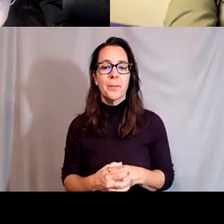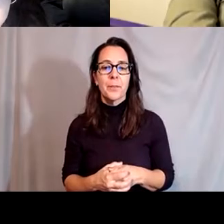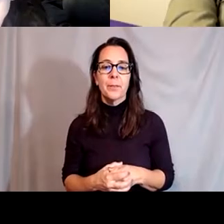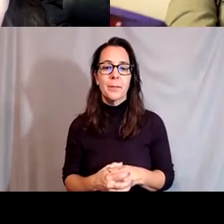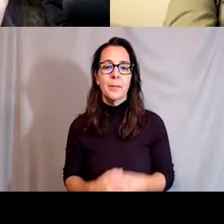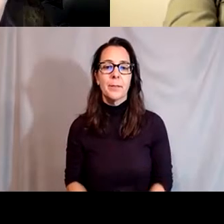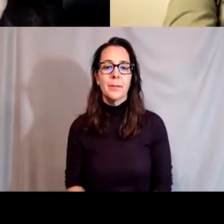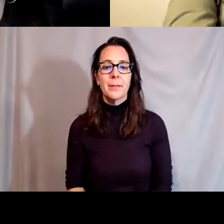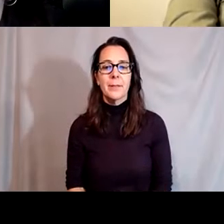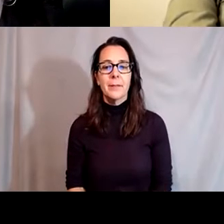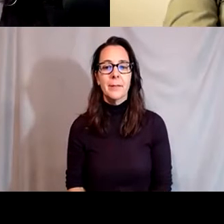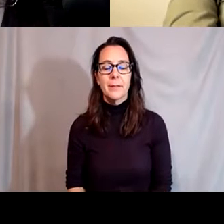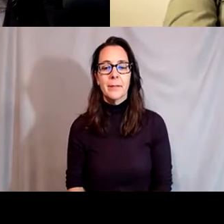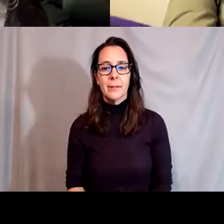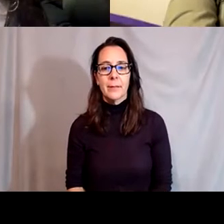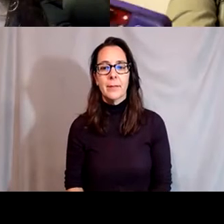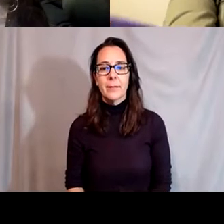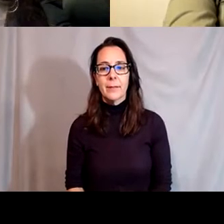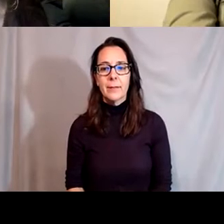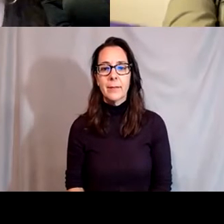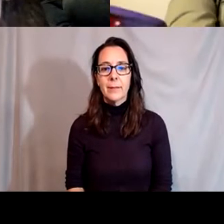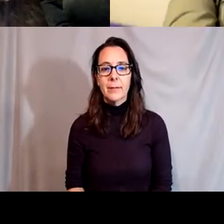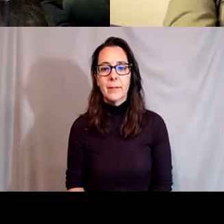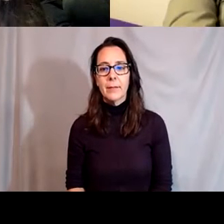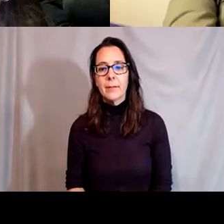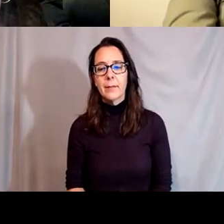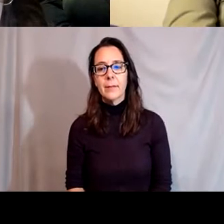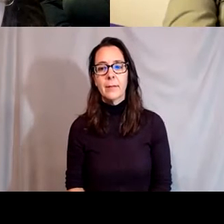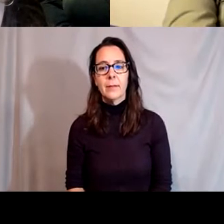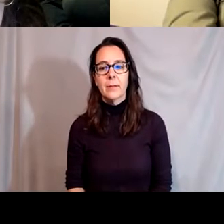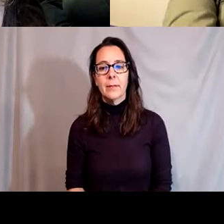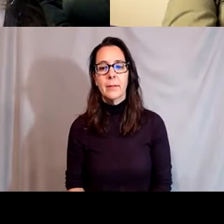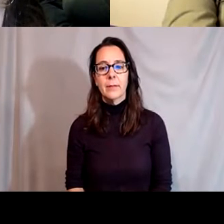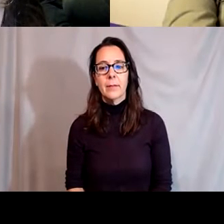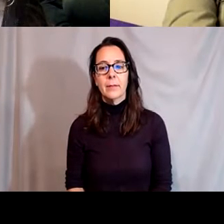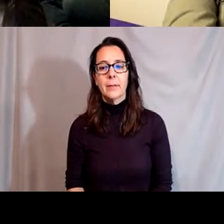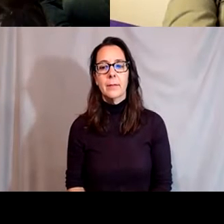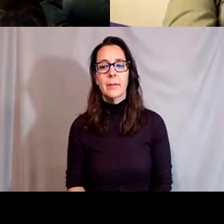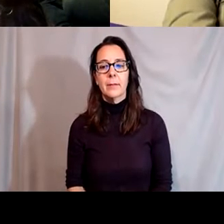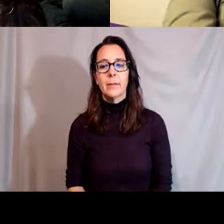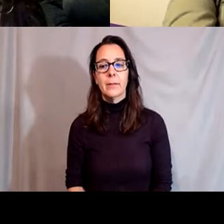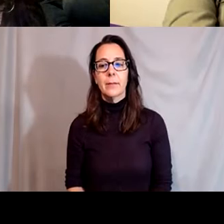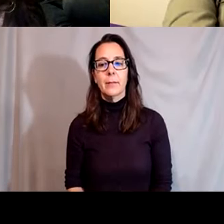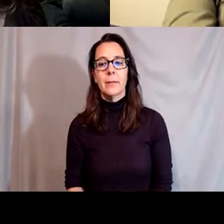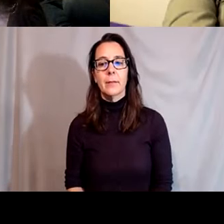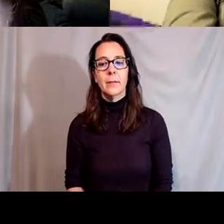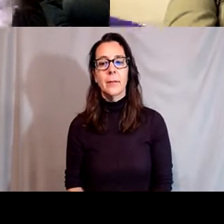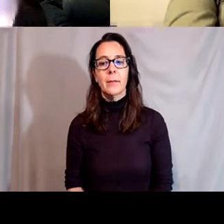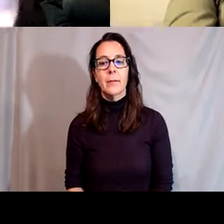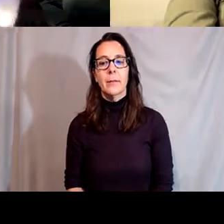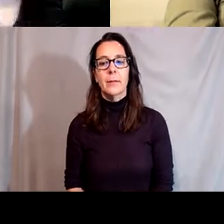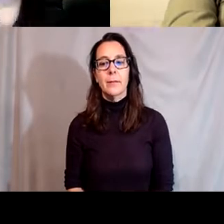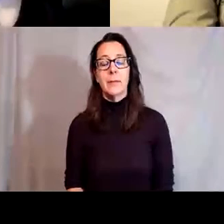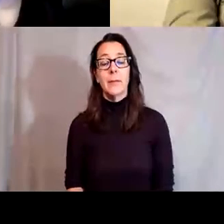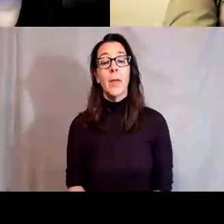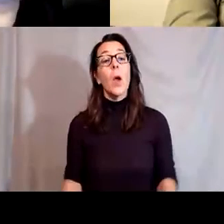a even broader level, we need to work to change laws. And on